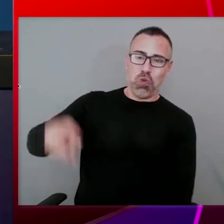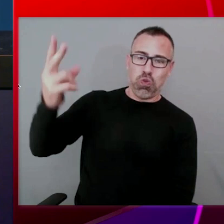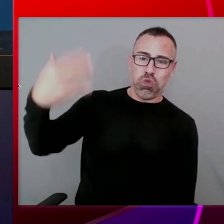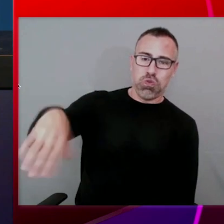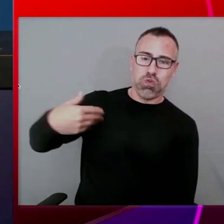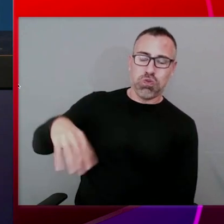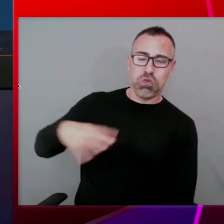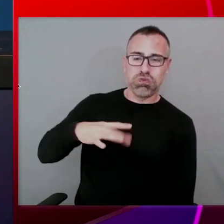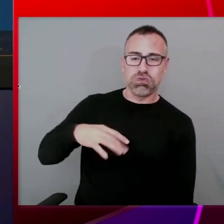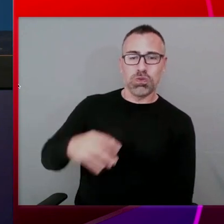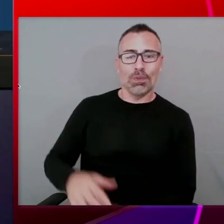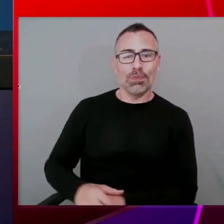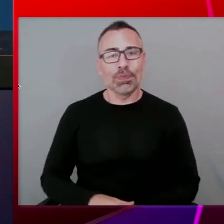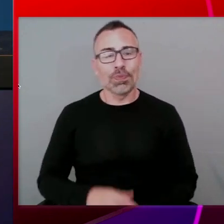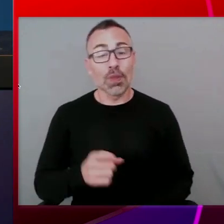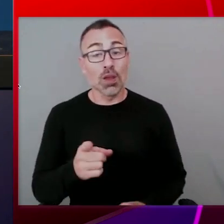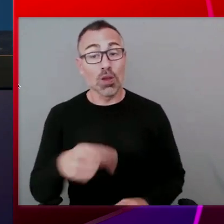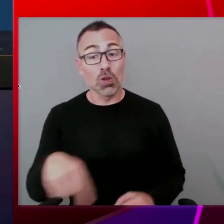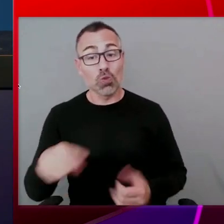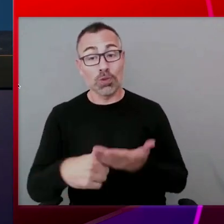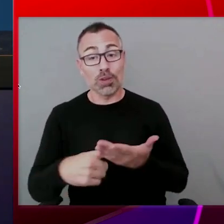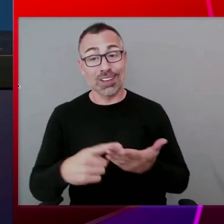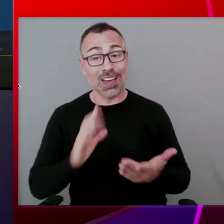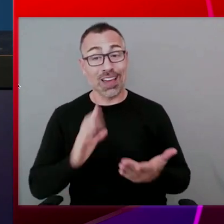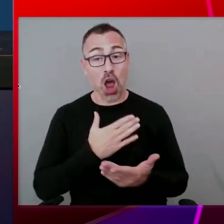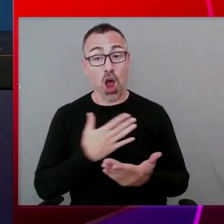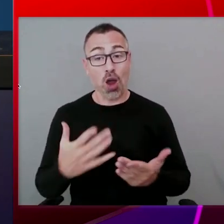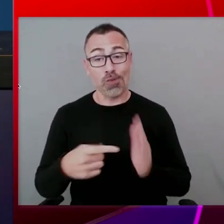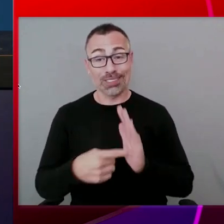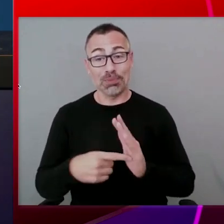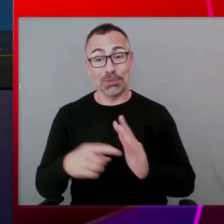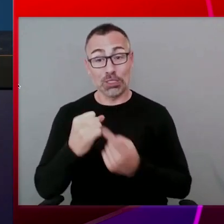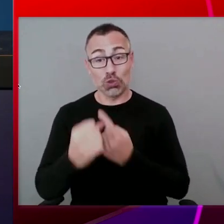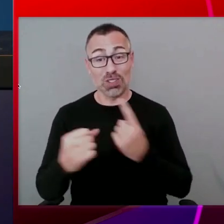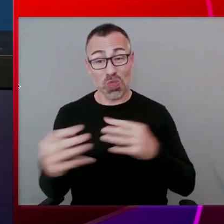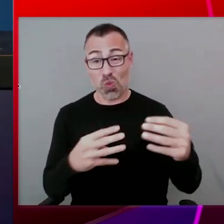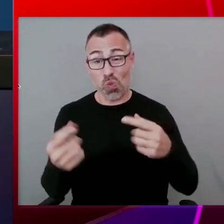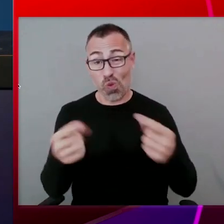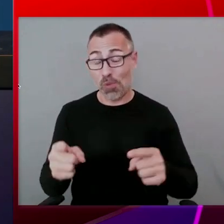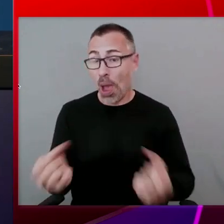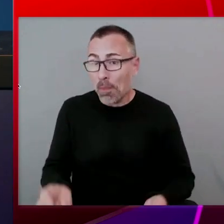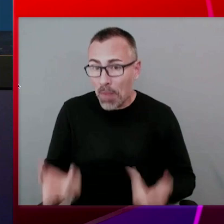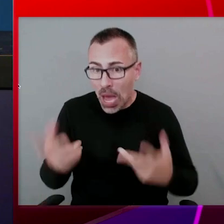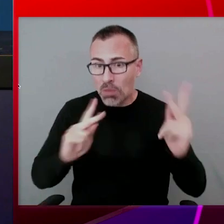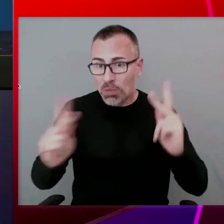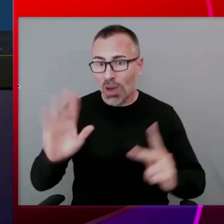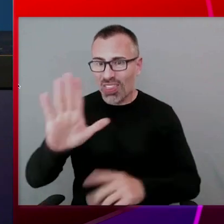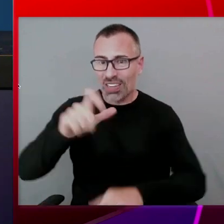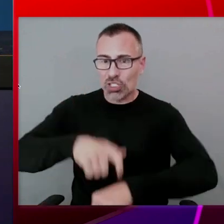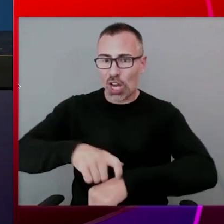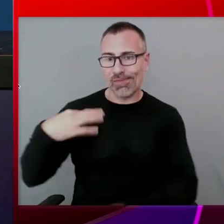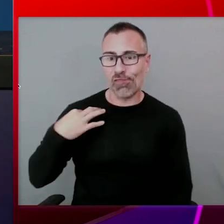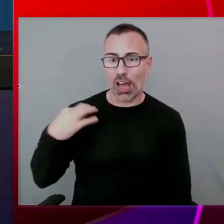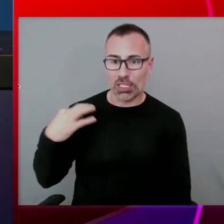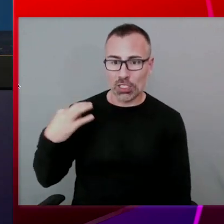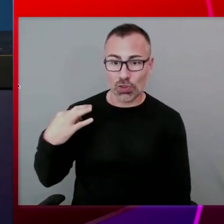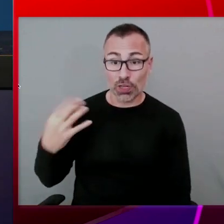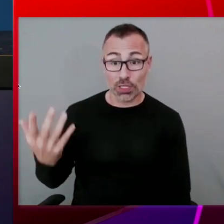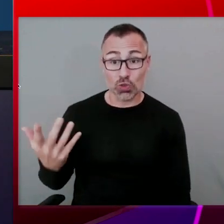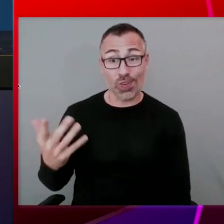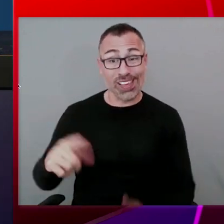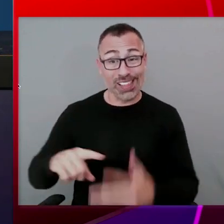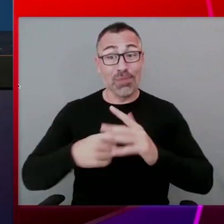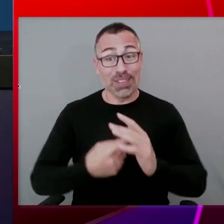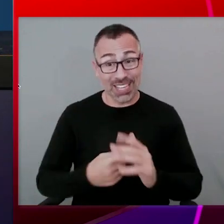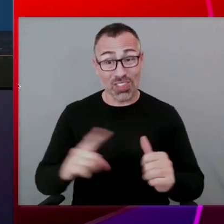quickly, as an example, in our situation when the war broke out, you had a ton of people volunteering their time. Yes. Right, so in the beginning, the first 30